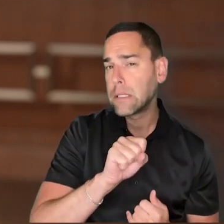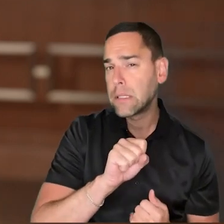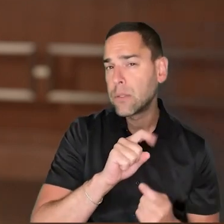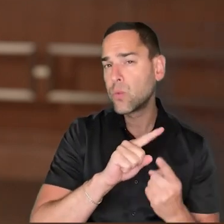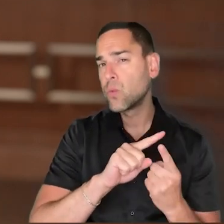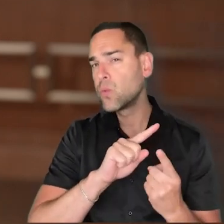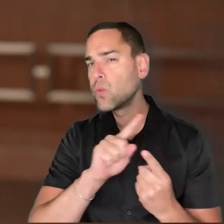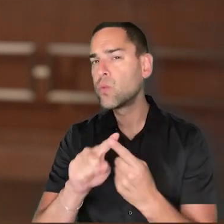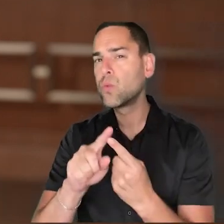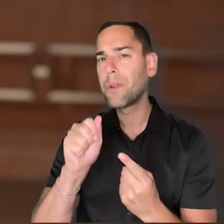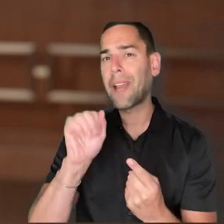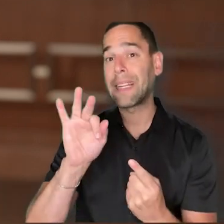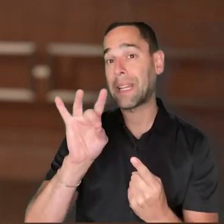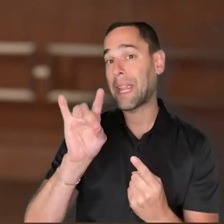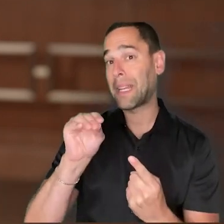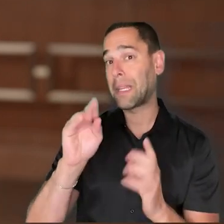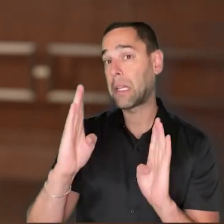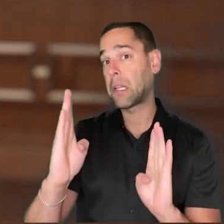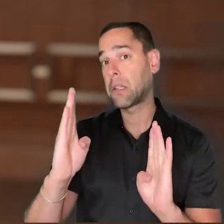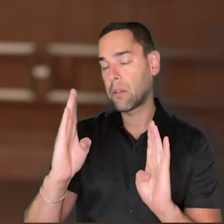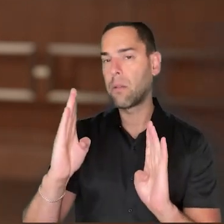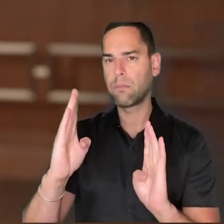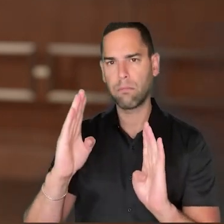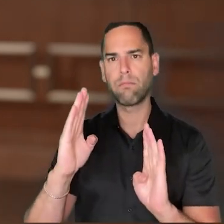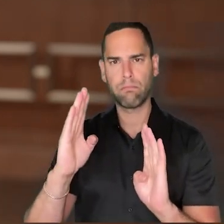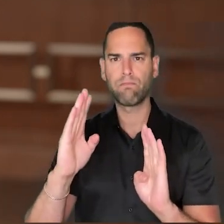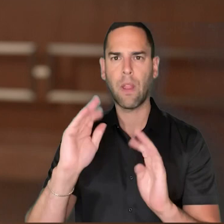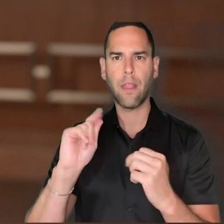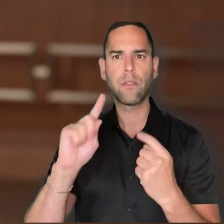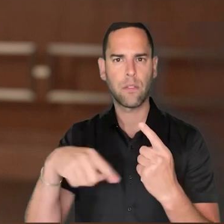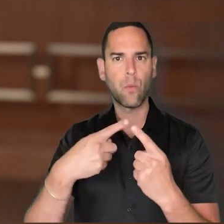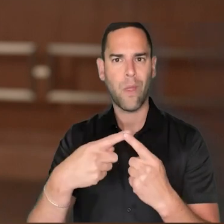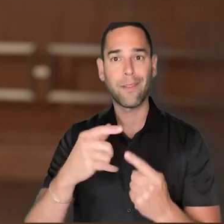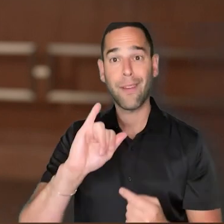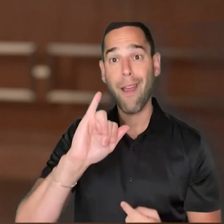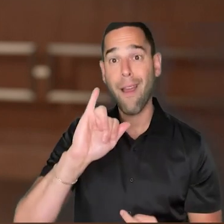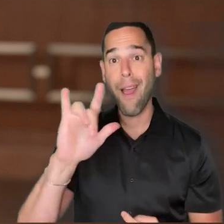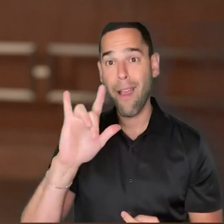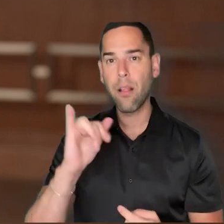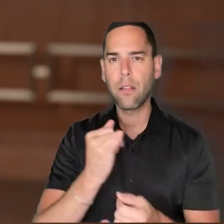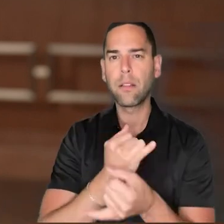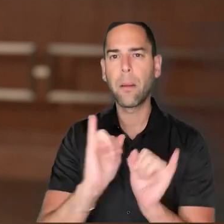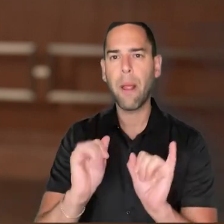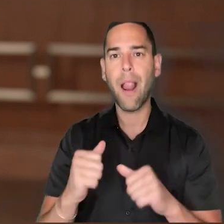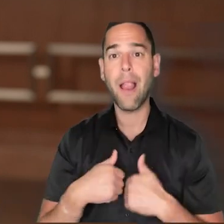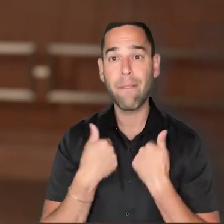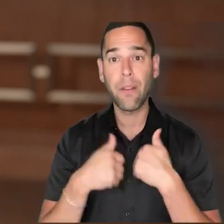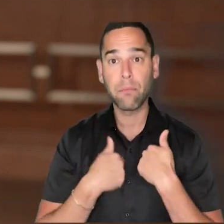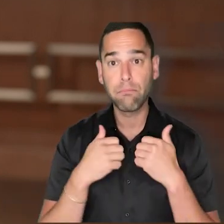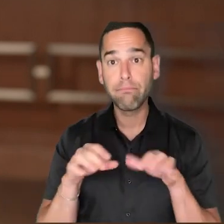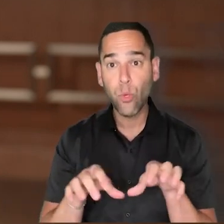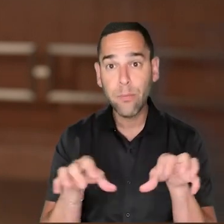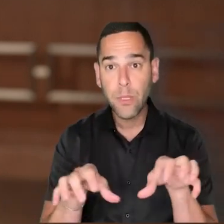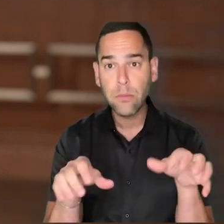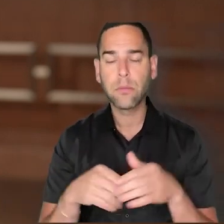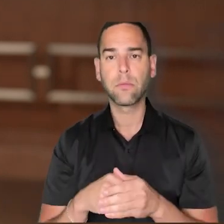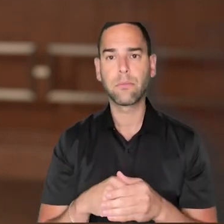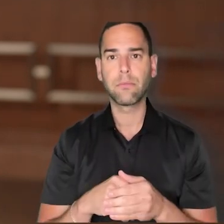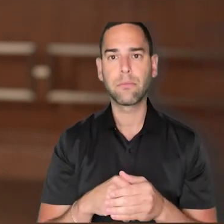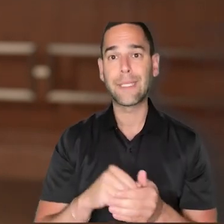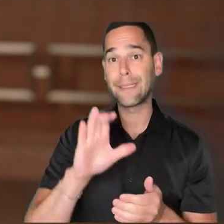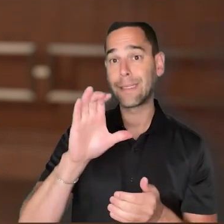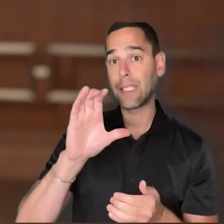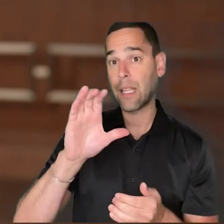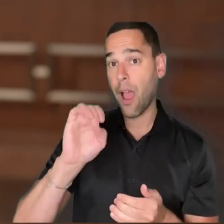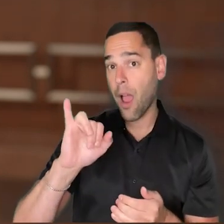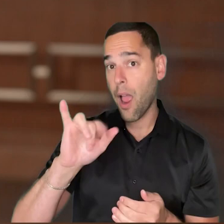1960s and 1980, you've got this development of the independent living movement, centers